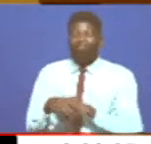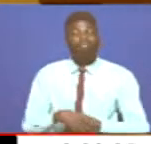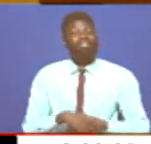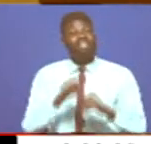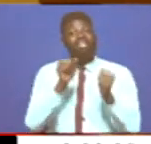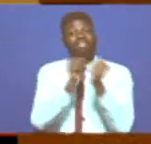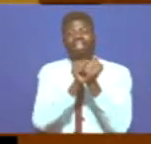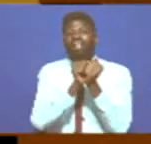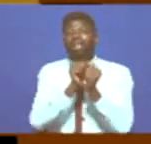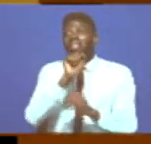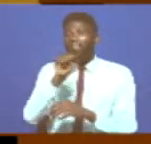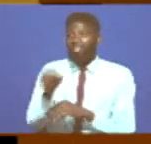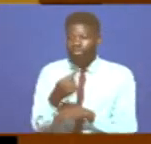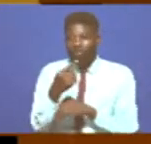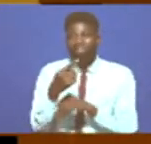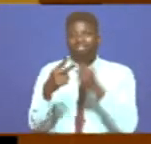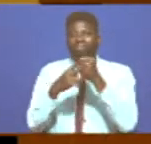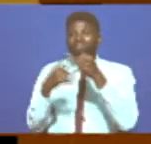10,791 unsafe,